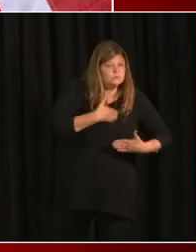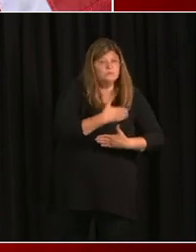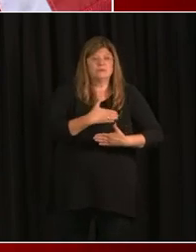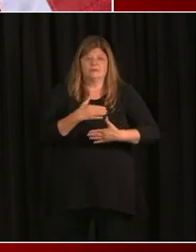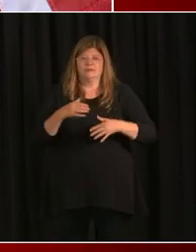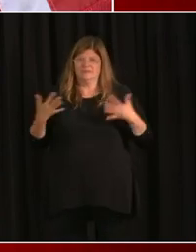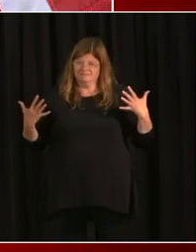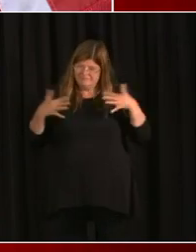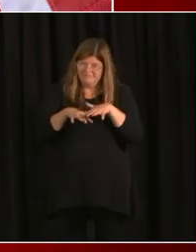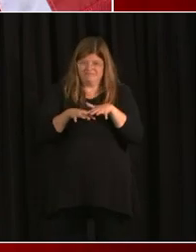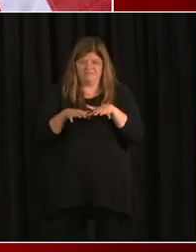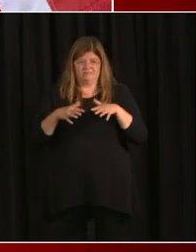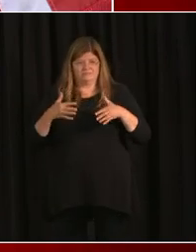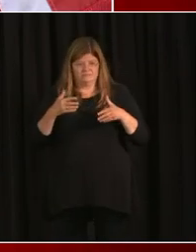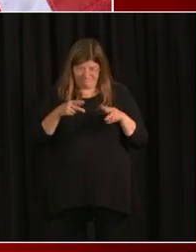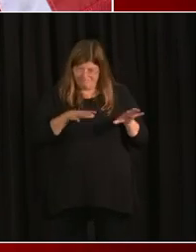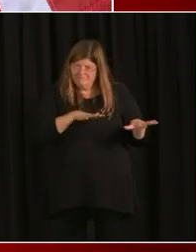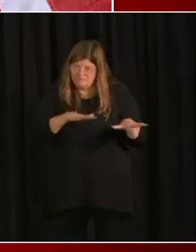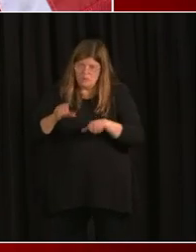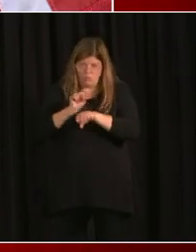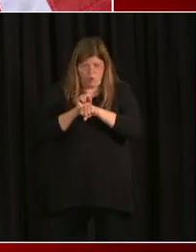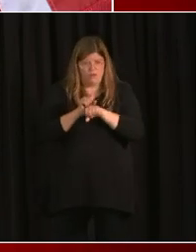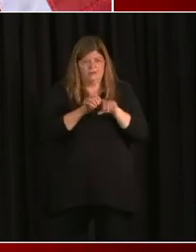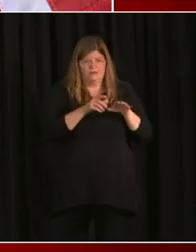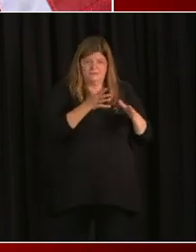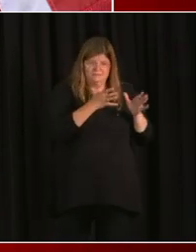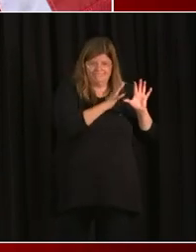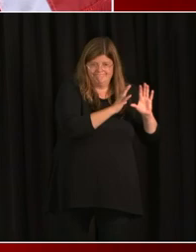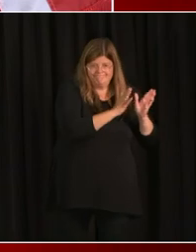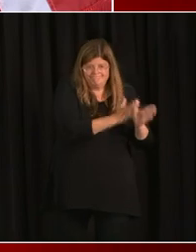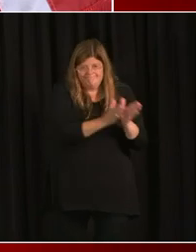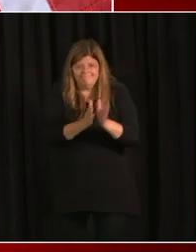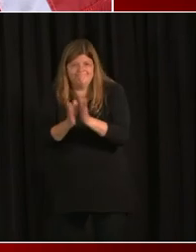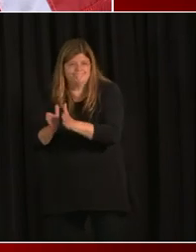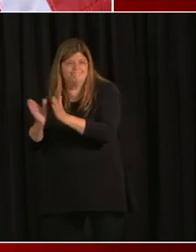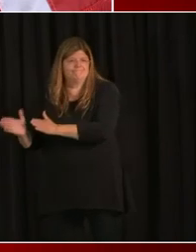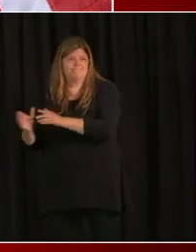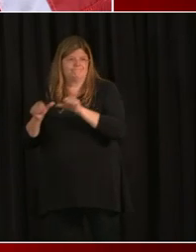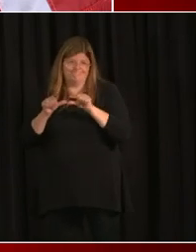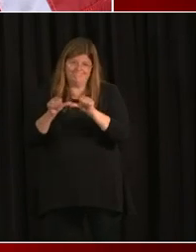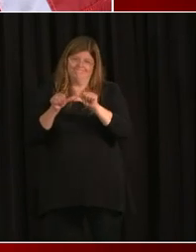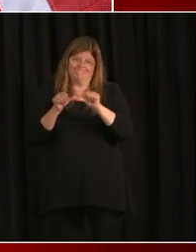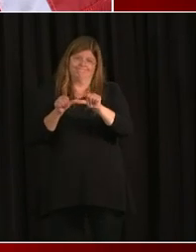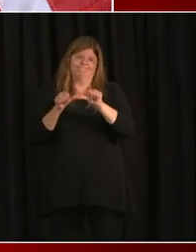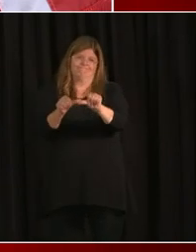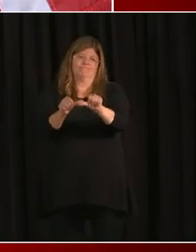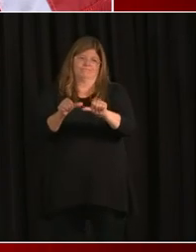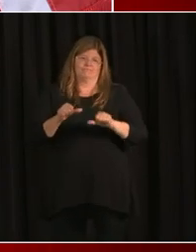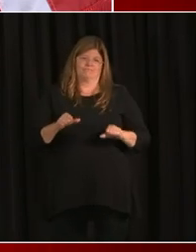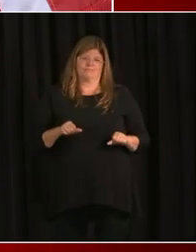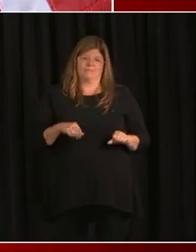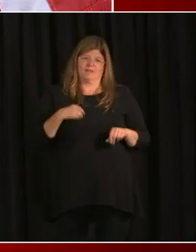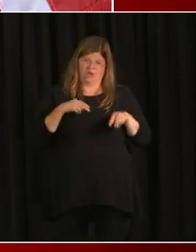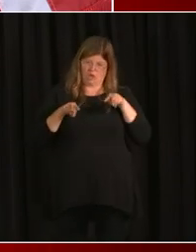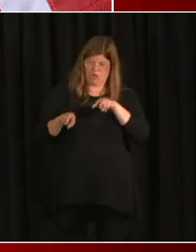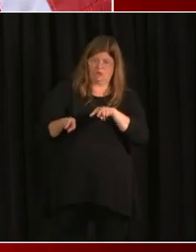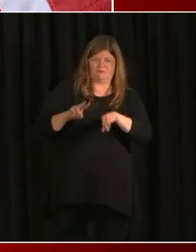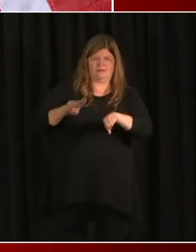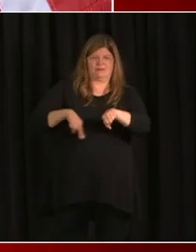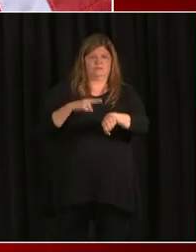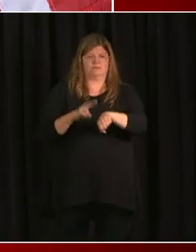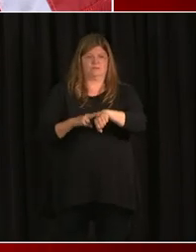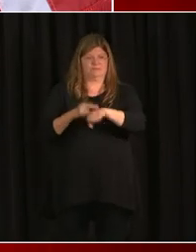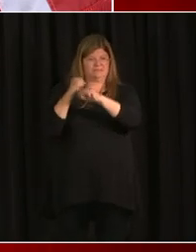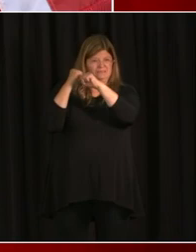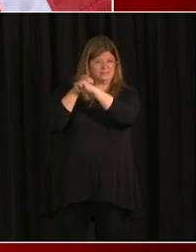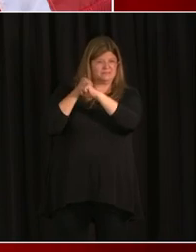those things are in effect. We likewise have been looking at national trends, which in